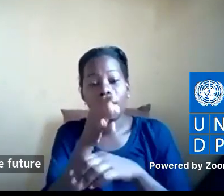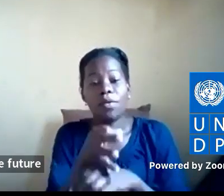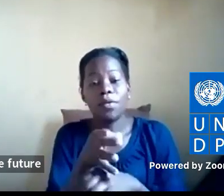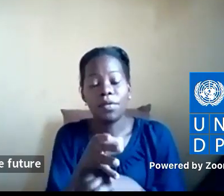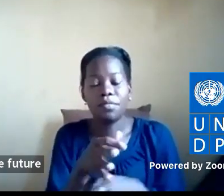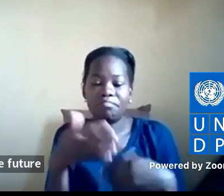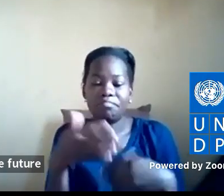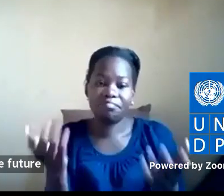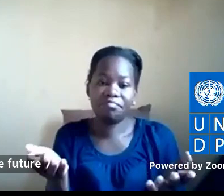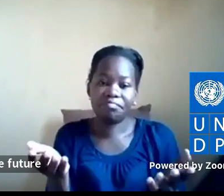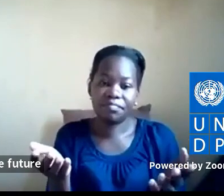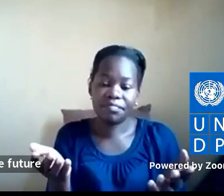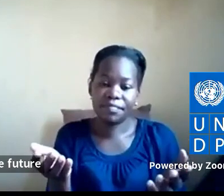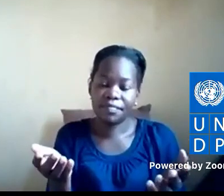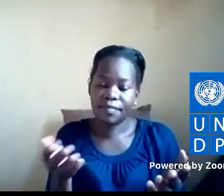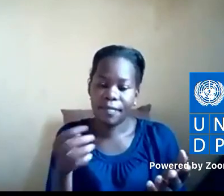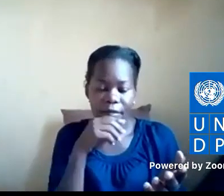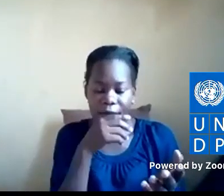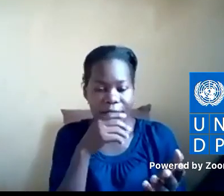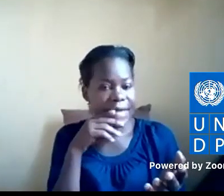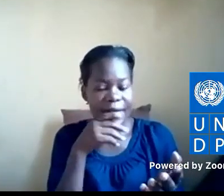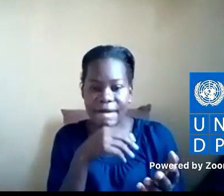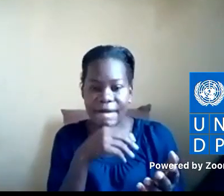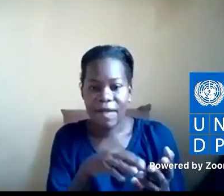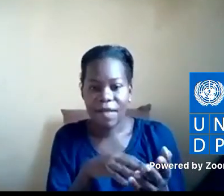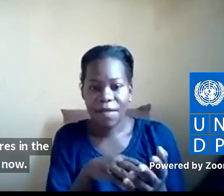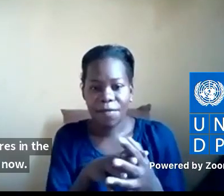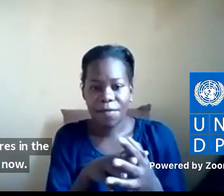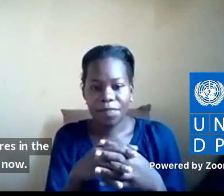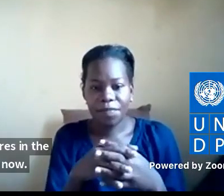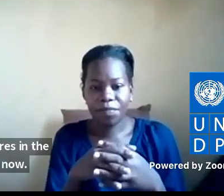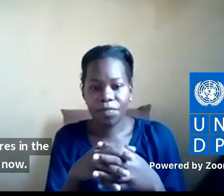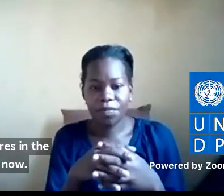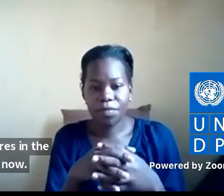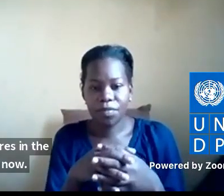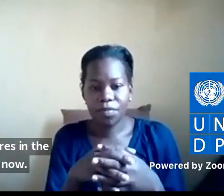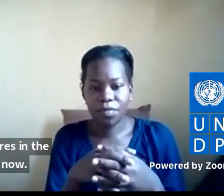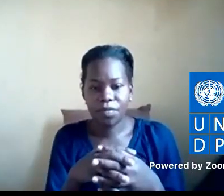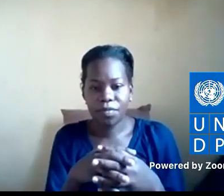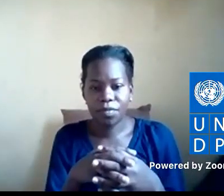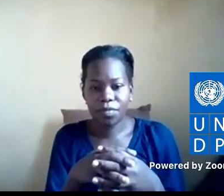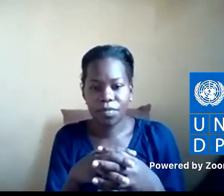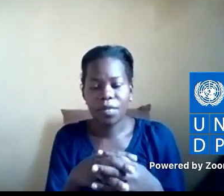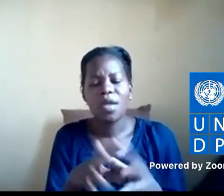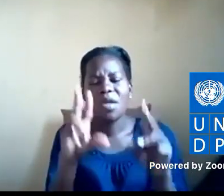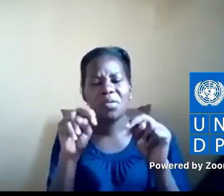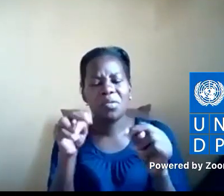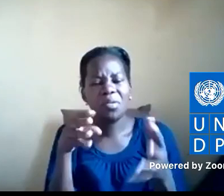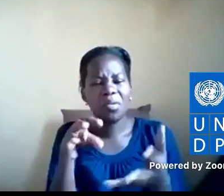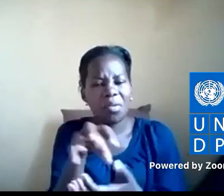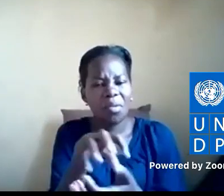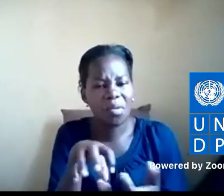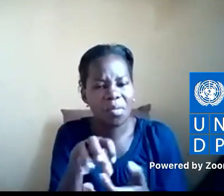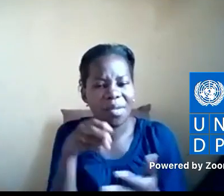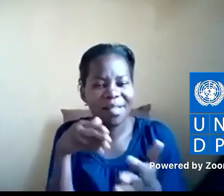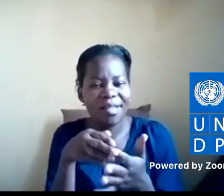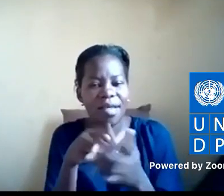in now, they're not meant to be so complex, but most of them do have big